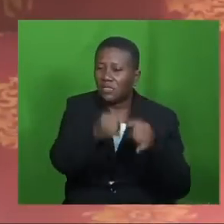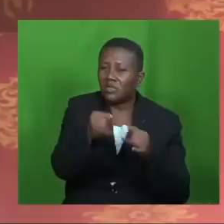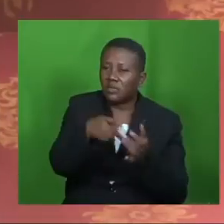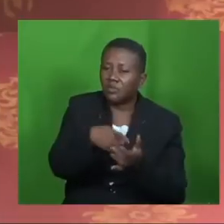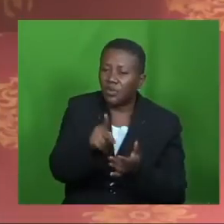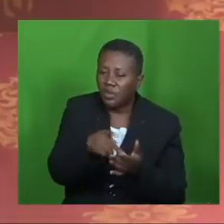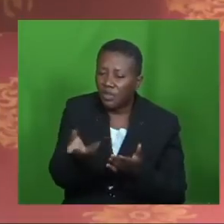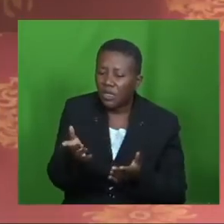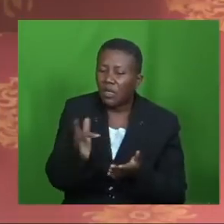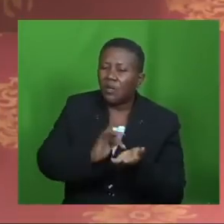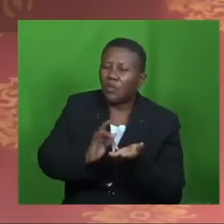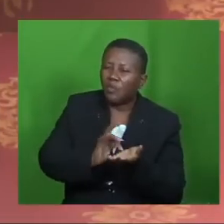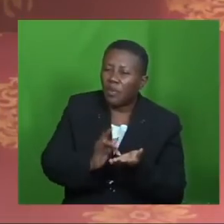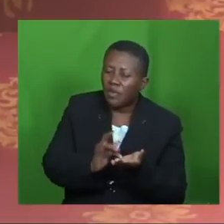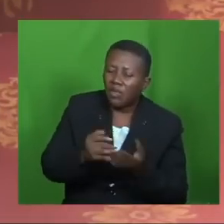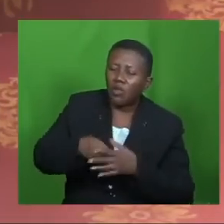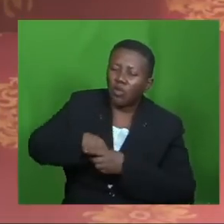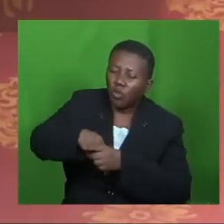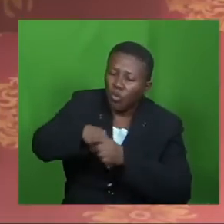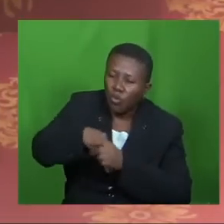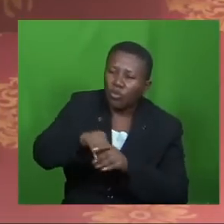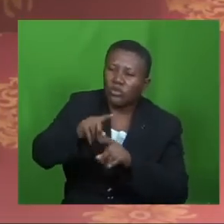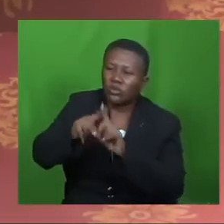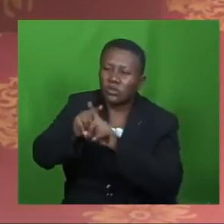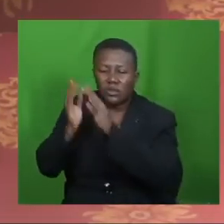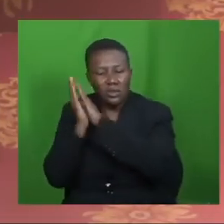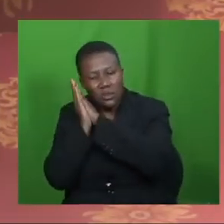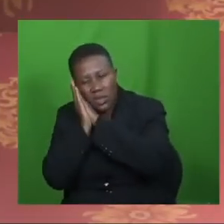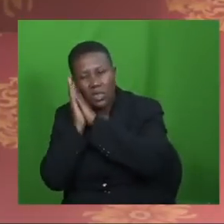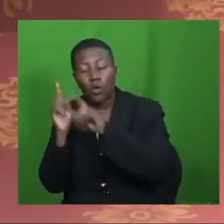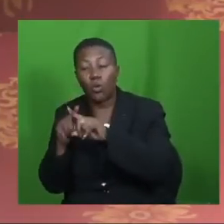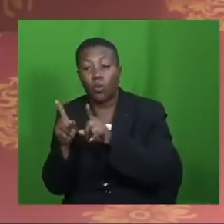equipment, logistics, and hospitality. Mr. Speaker,